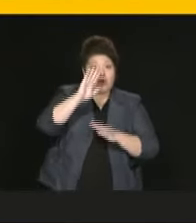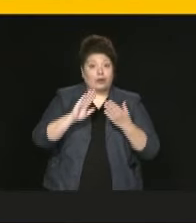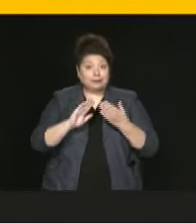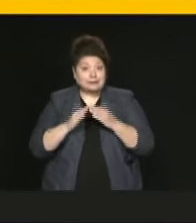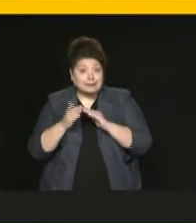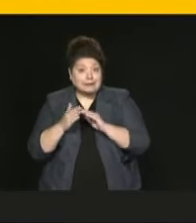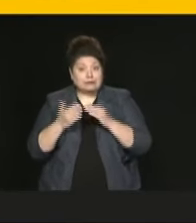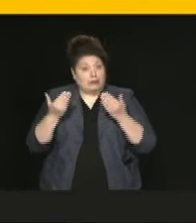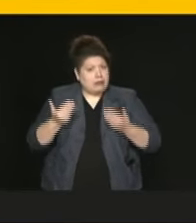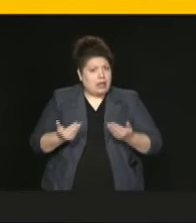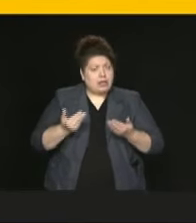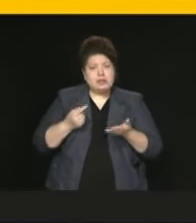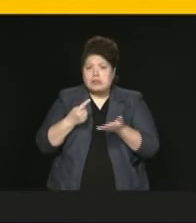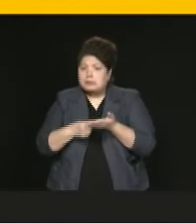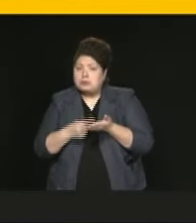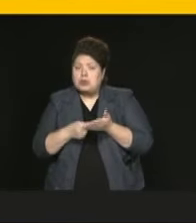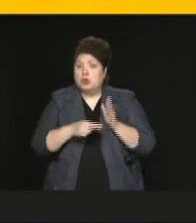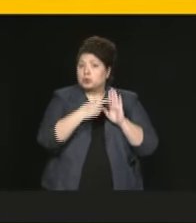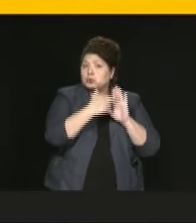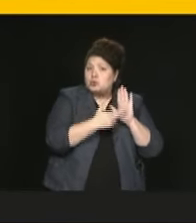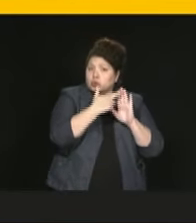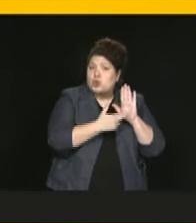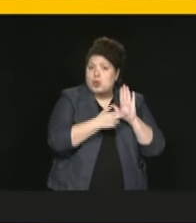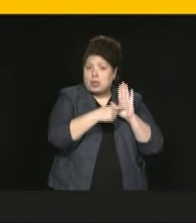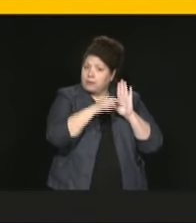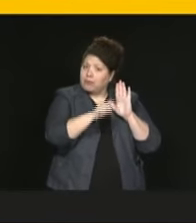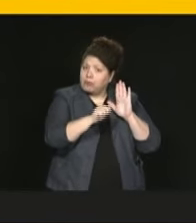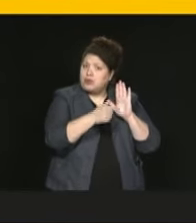restrictions, we will continue to be extremely vigilant